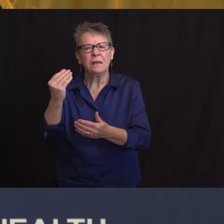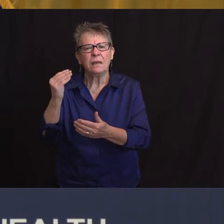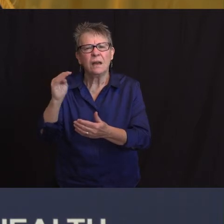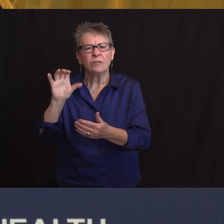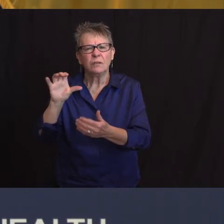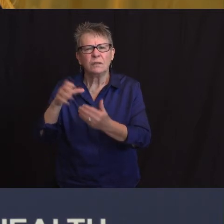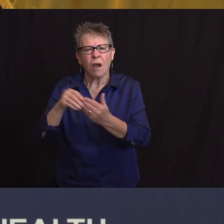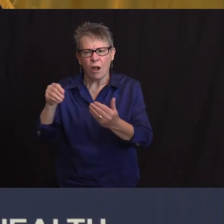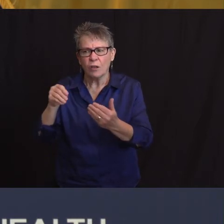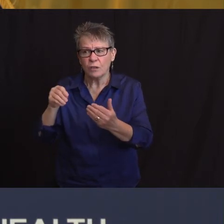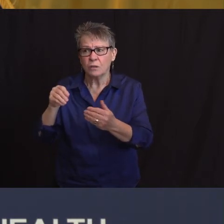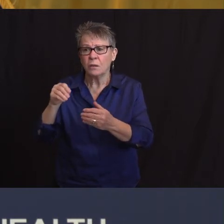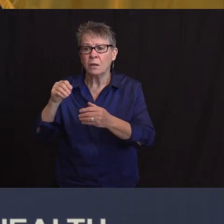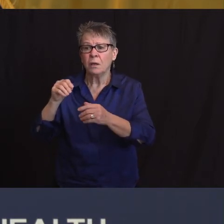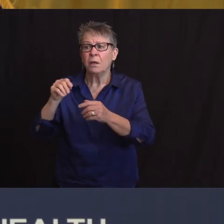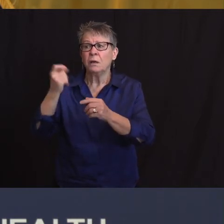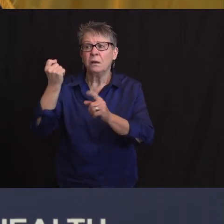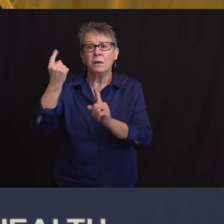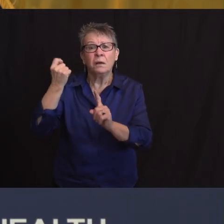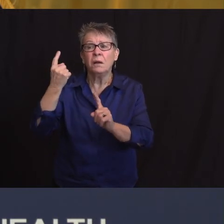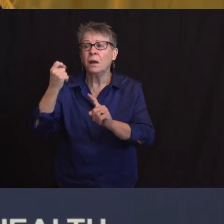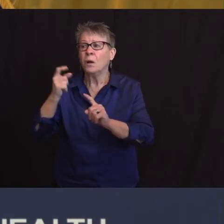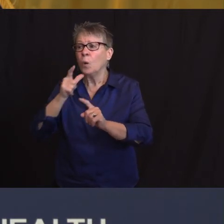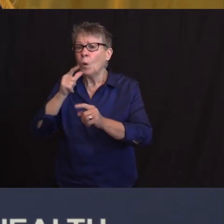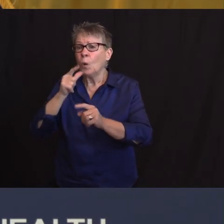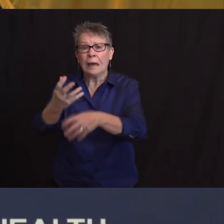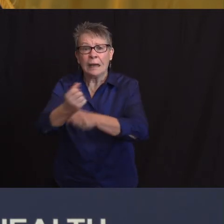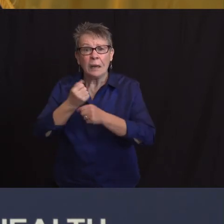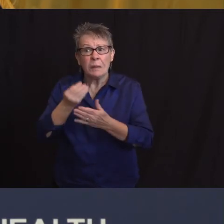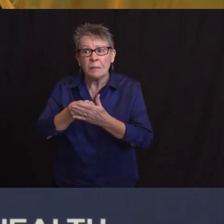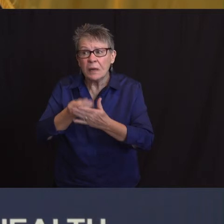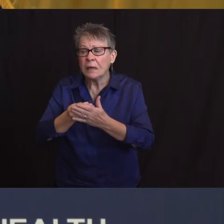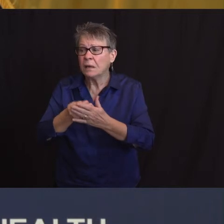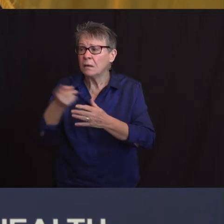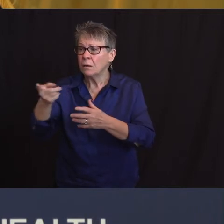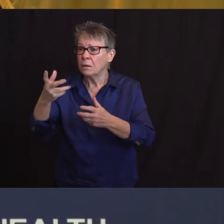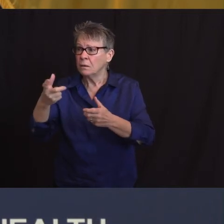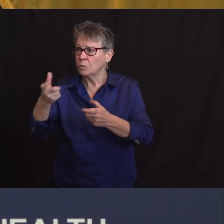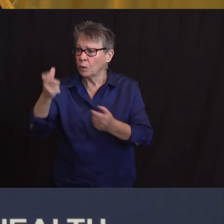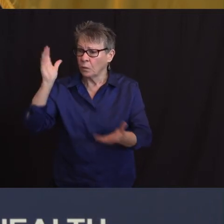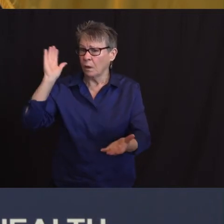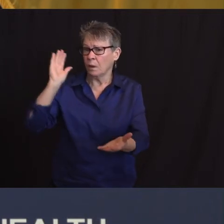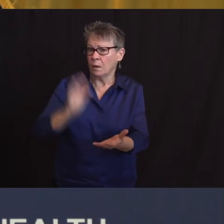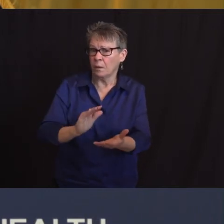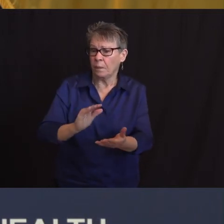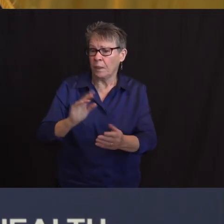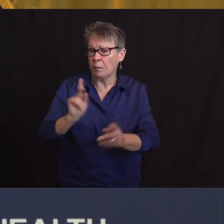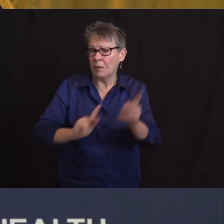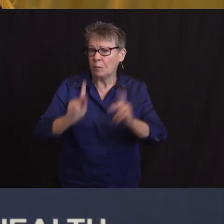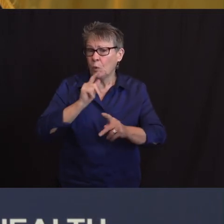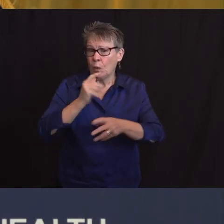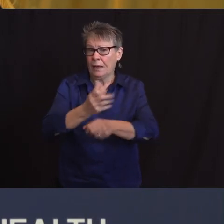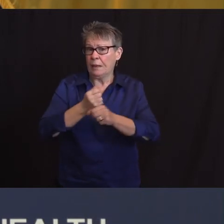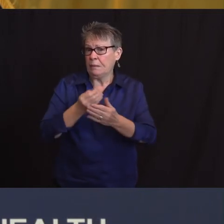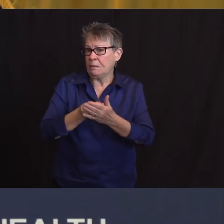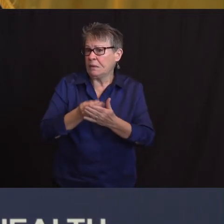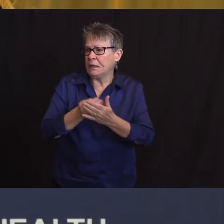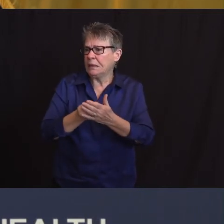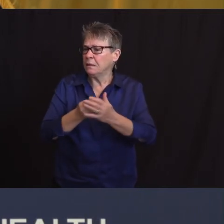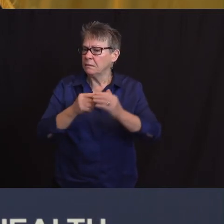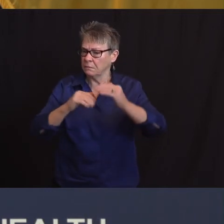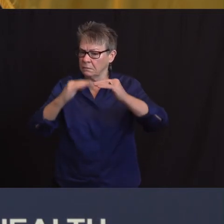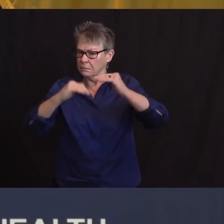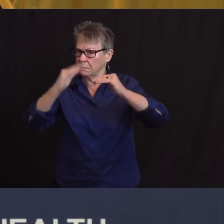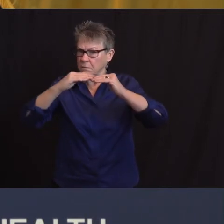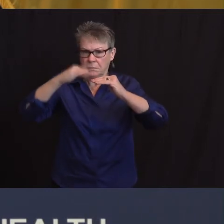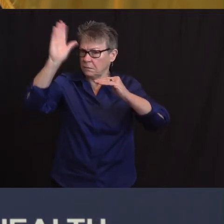We're continuing to hear small reports with people not hearing back from Department of Labor. Are you aware if there are more claims